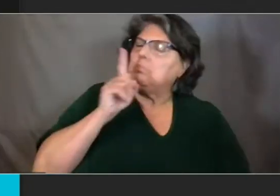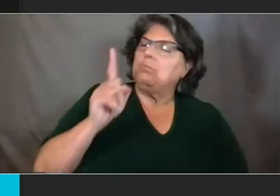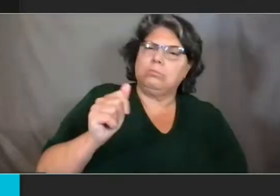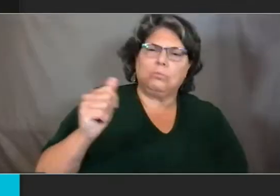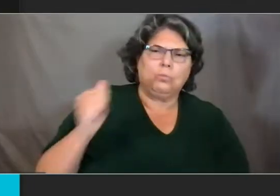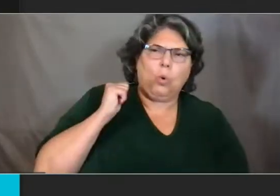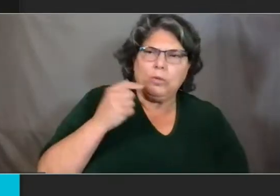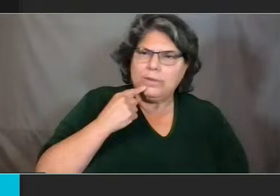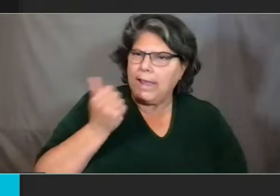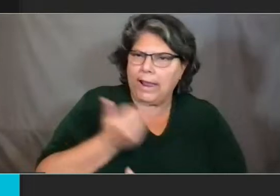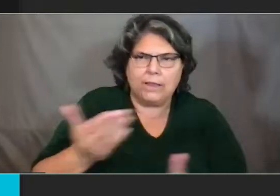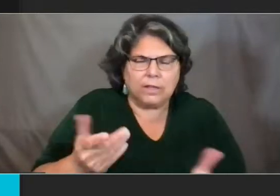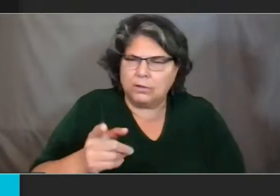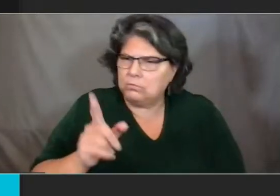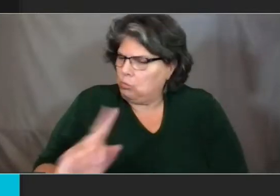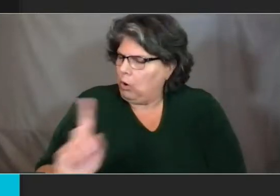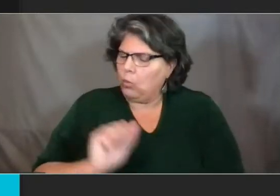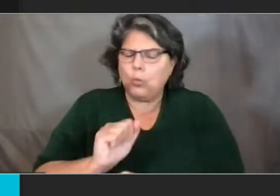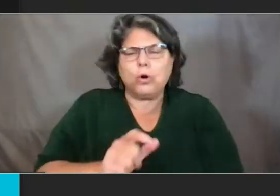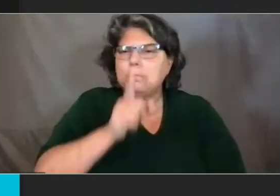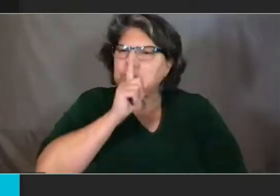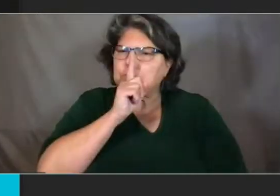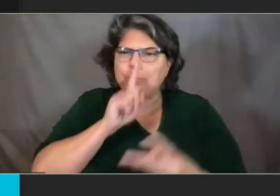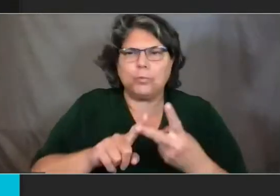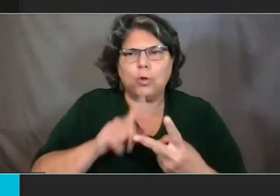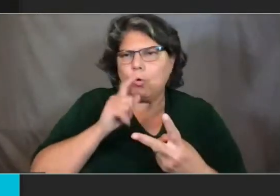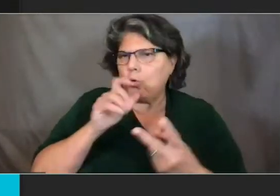them where they were or who they contacted.